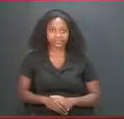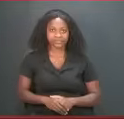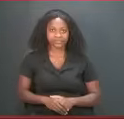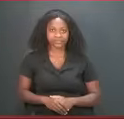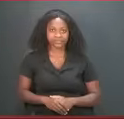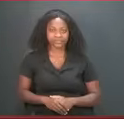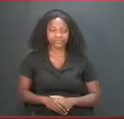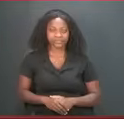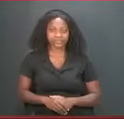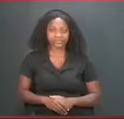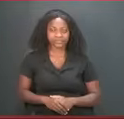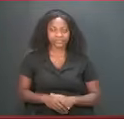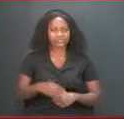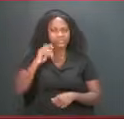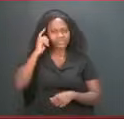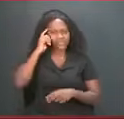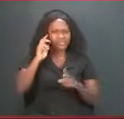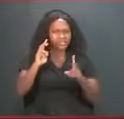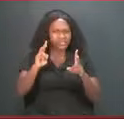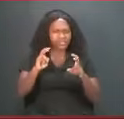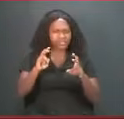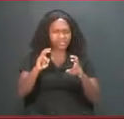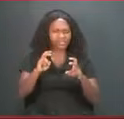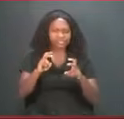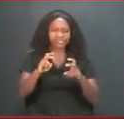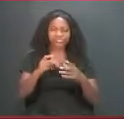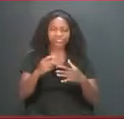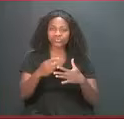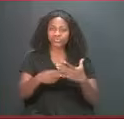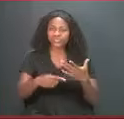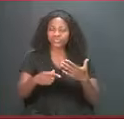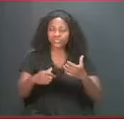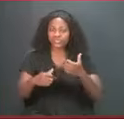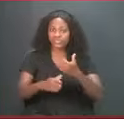would have come under item